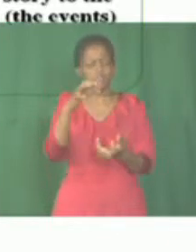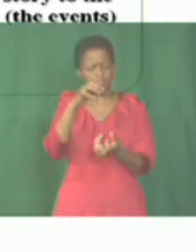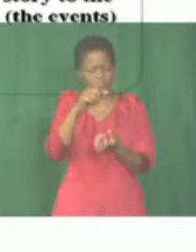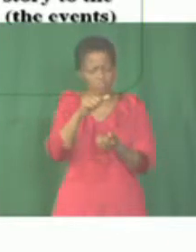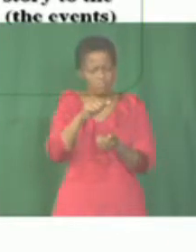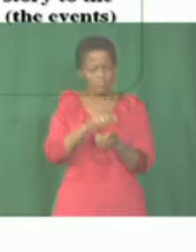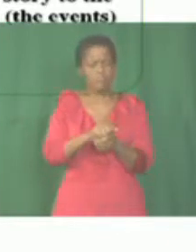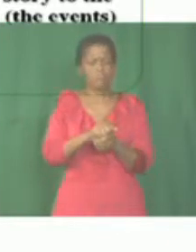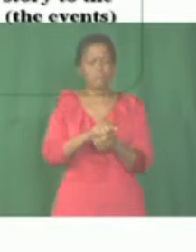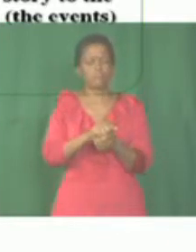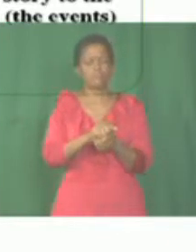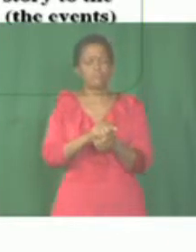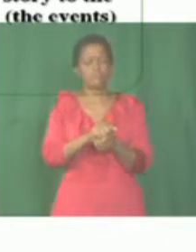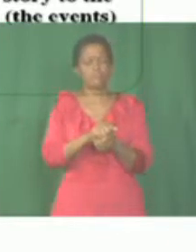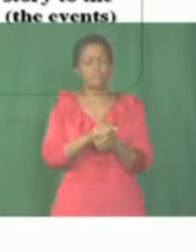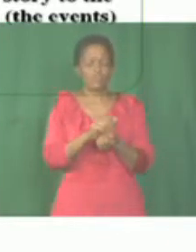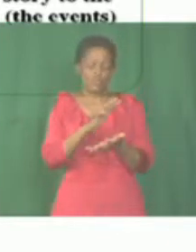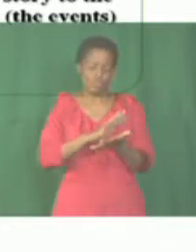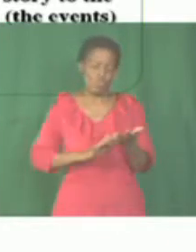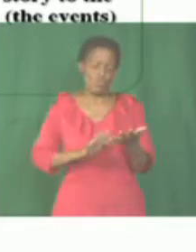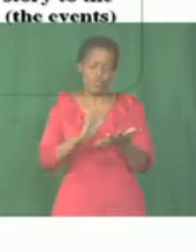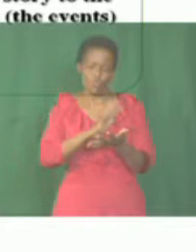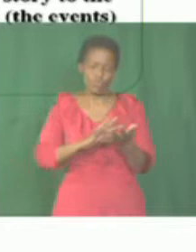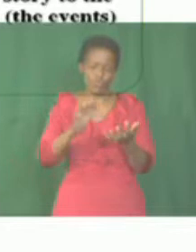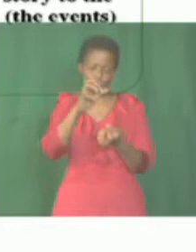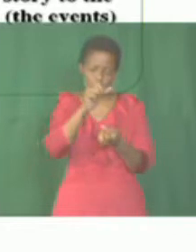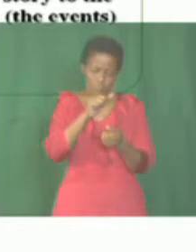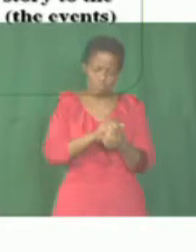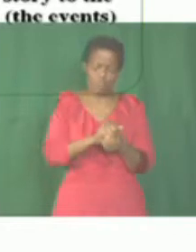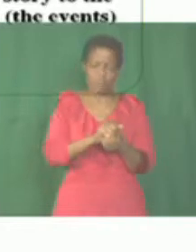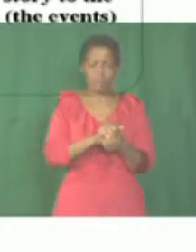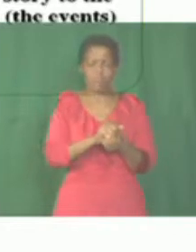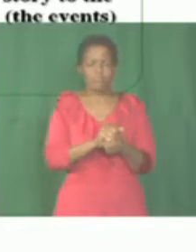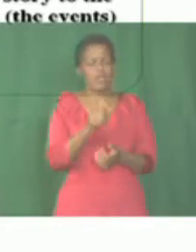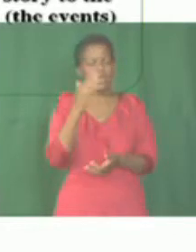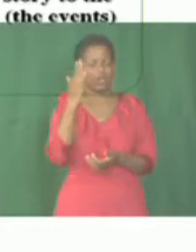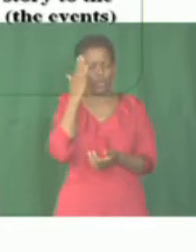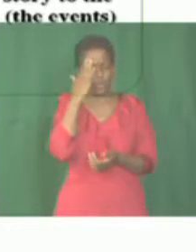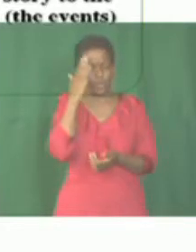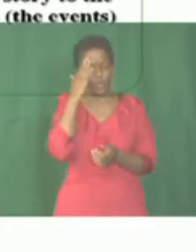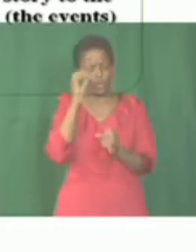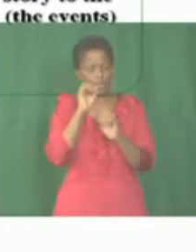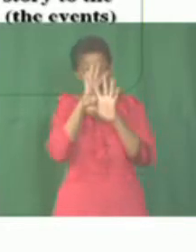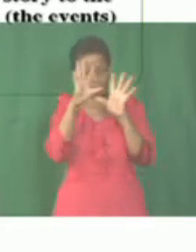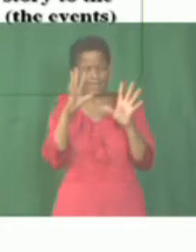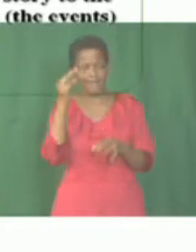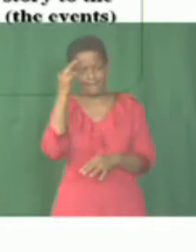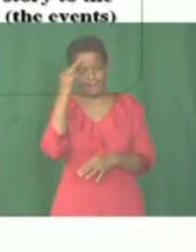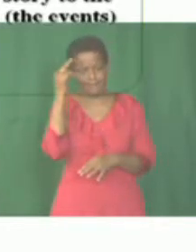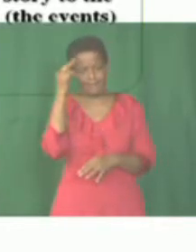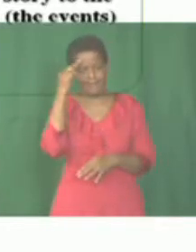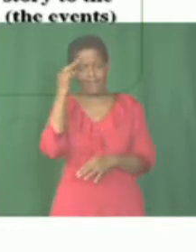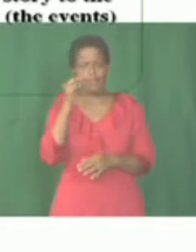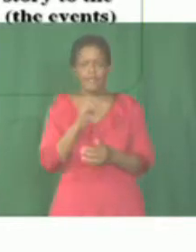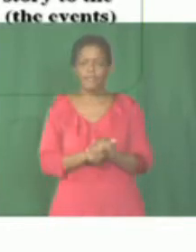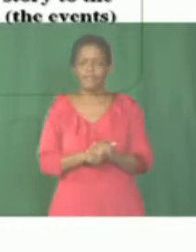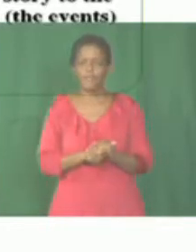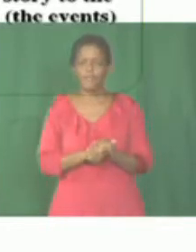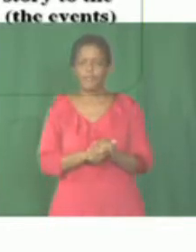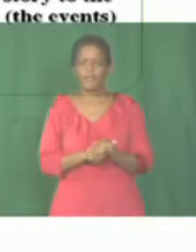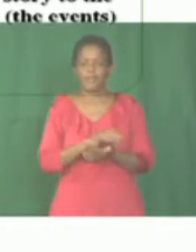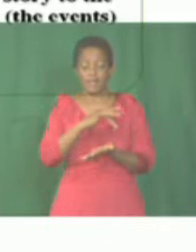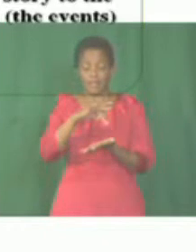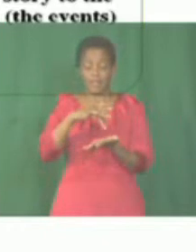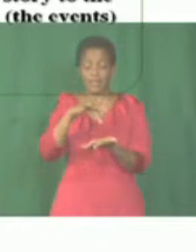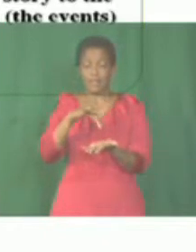summarize the passage you have been reading to be sure that what you did understand it. Now, in the middle here,